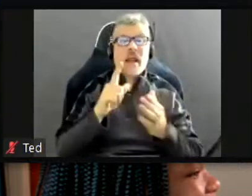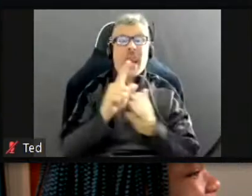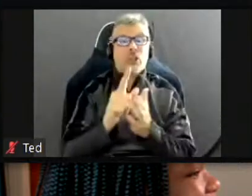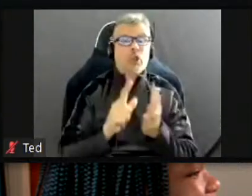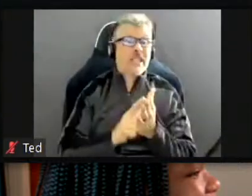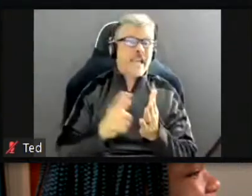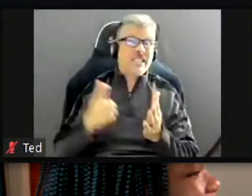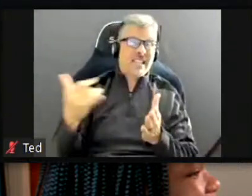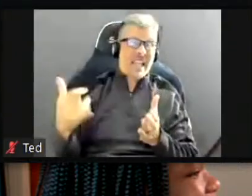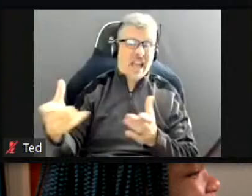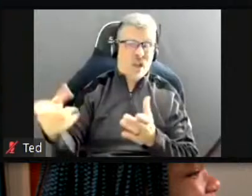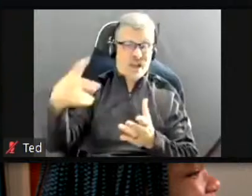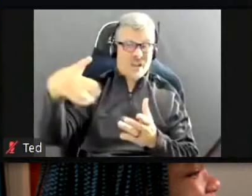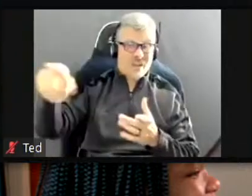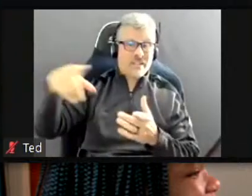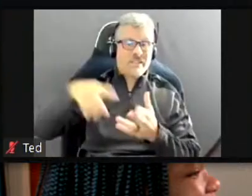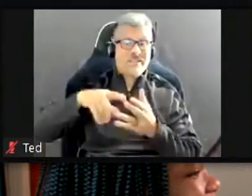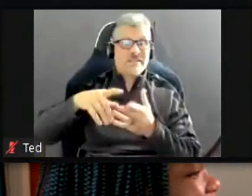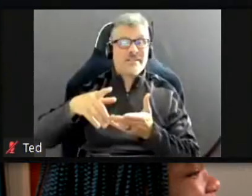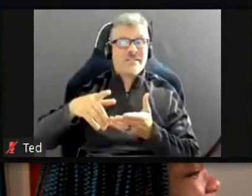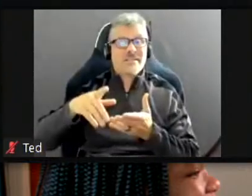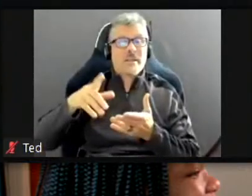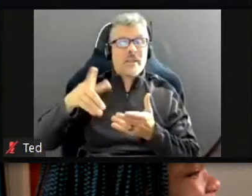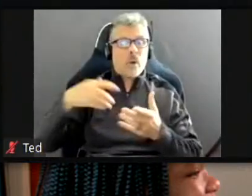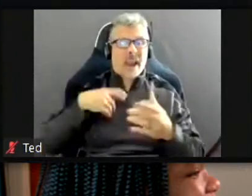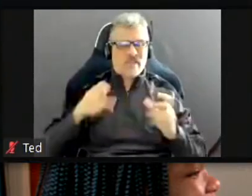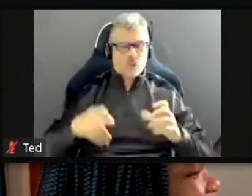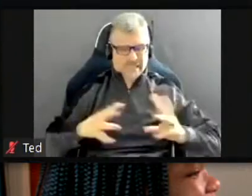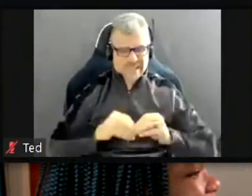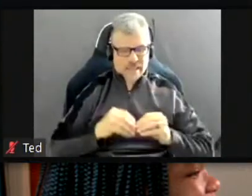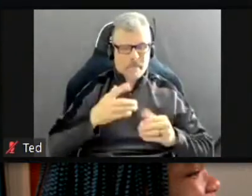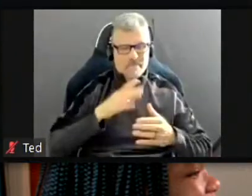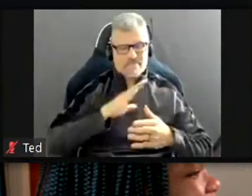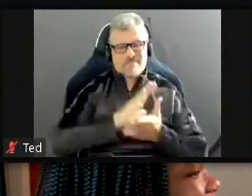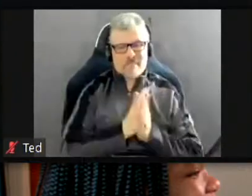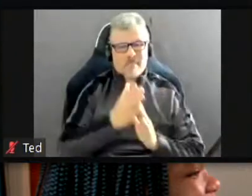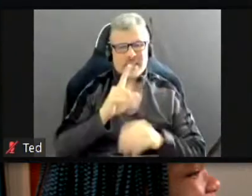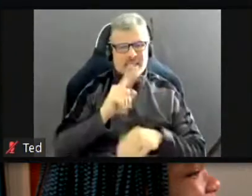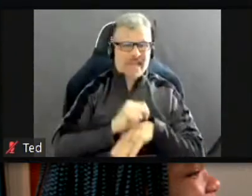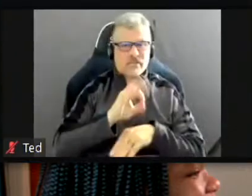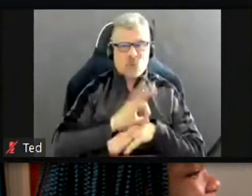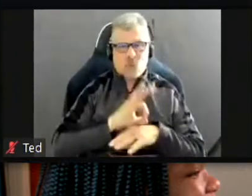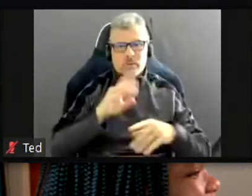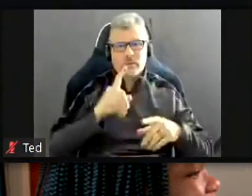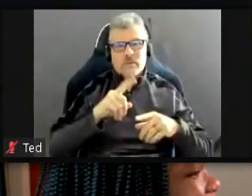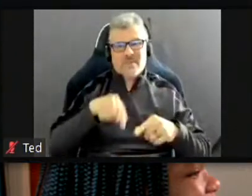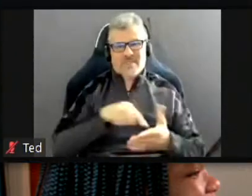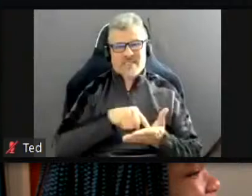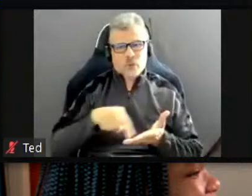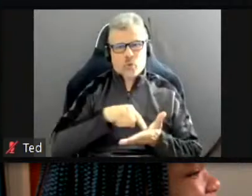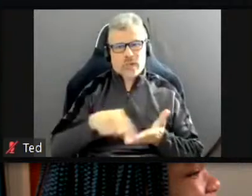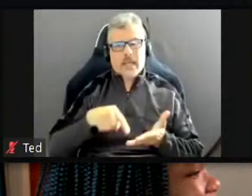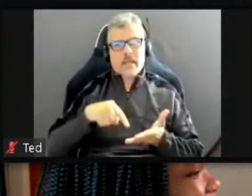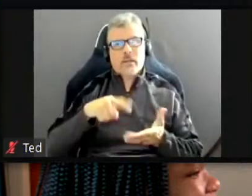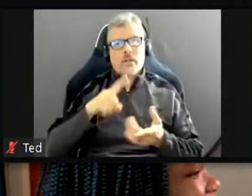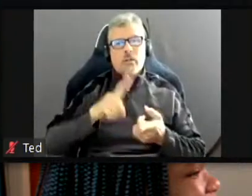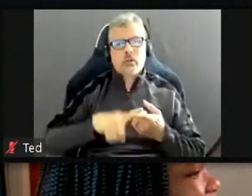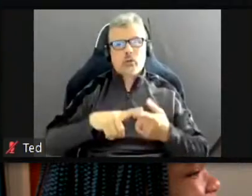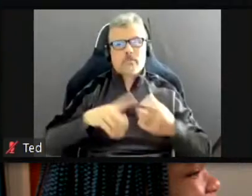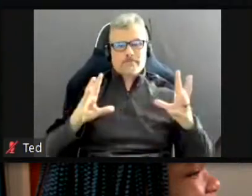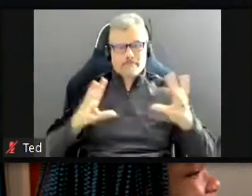consider convening a task force. And as recent as this week, we've been presented with convening a task force